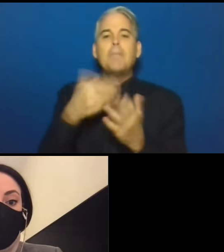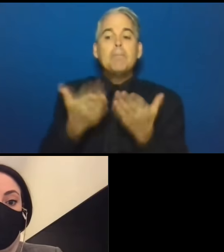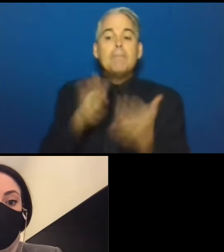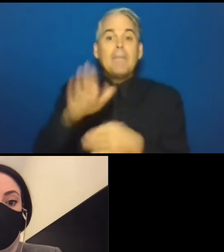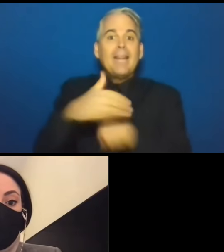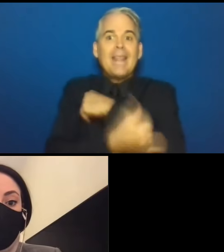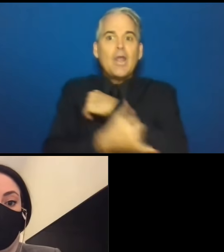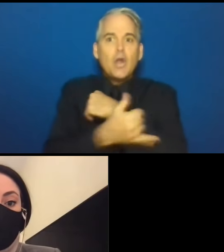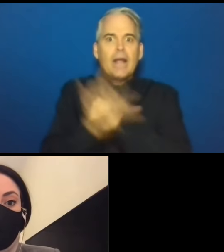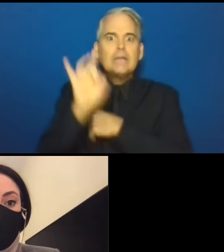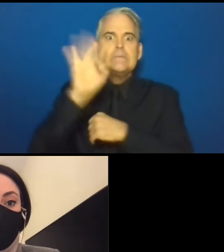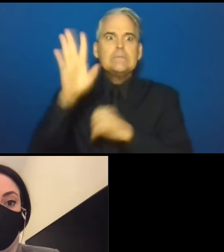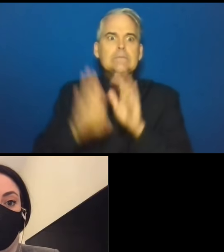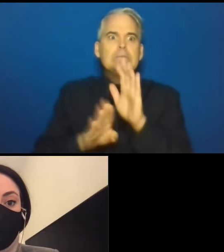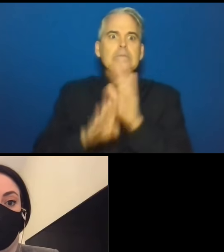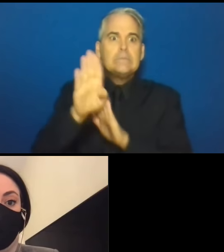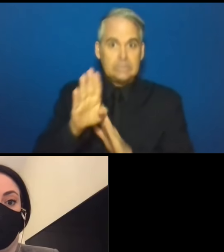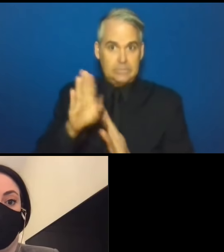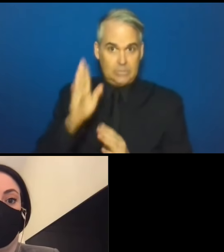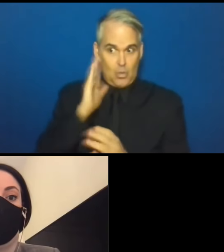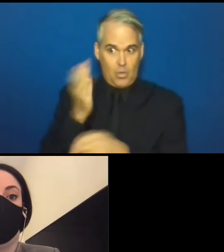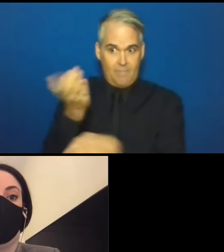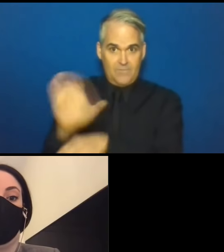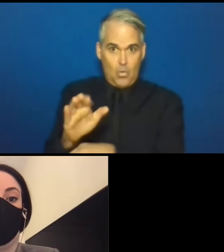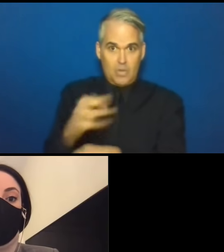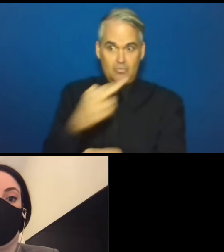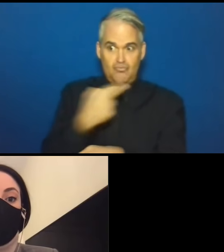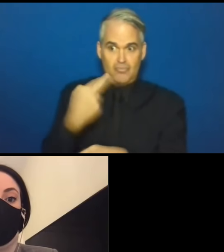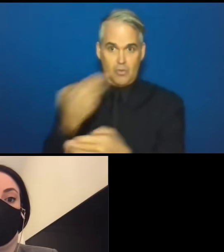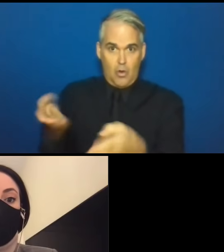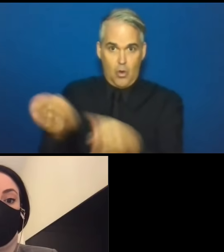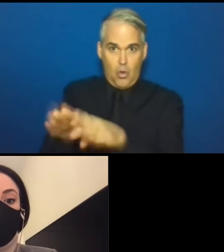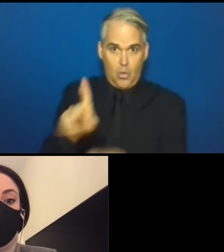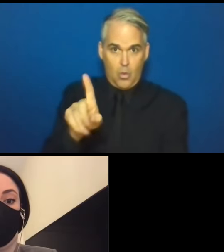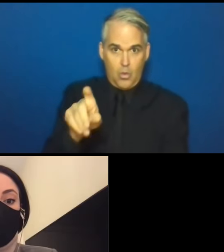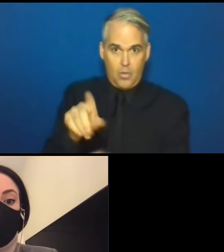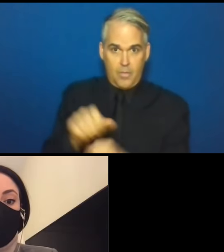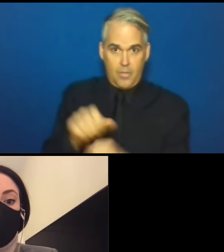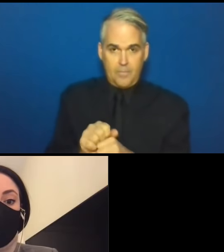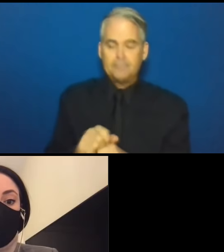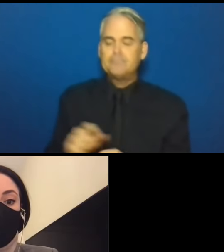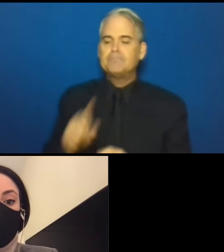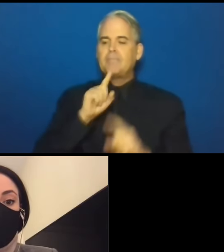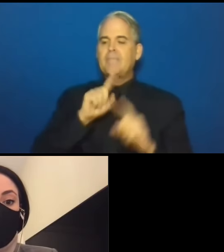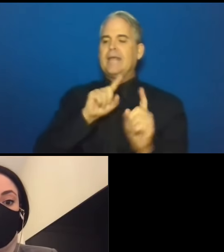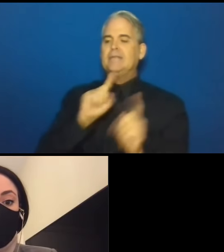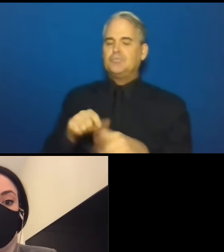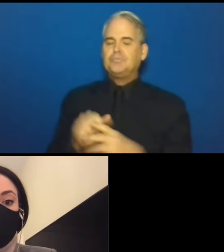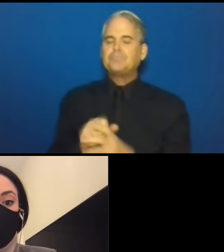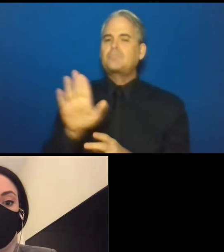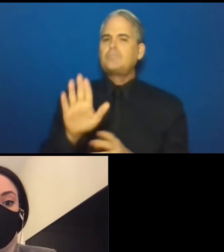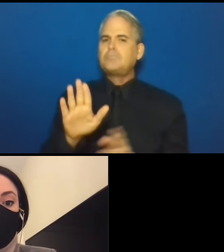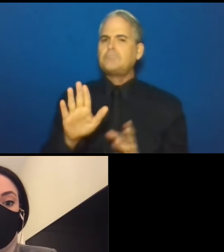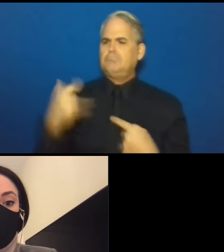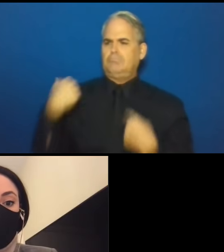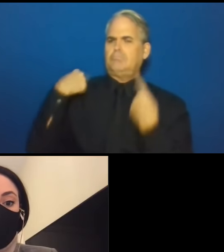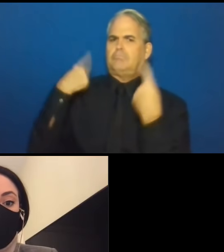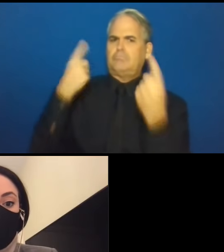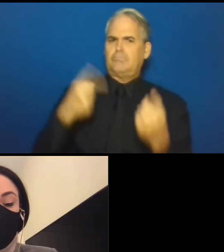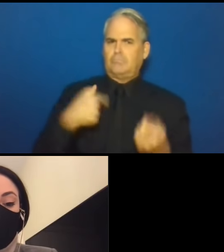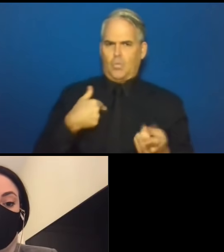Well, for months now, we have given the local jurisdictions that flexibility, that authority to institute tighter